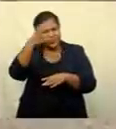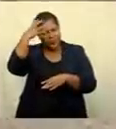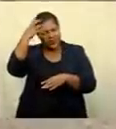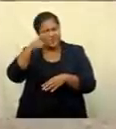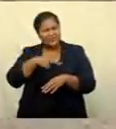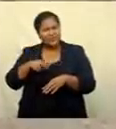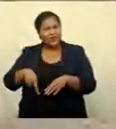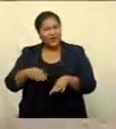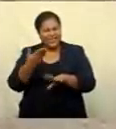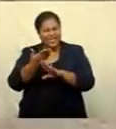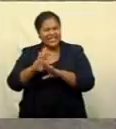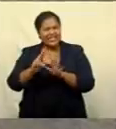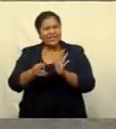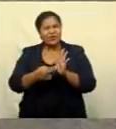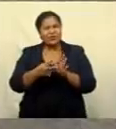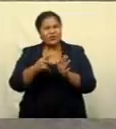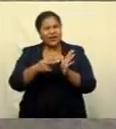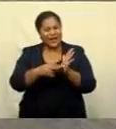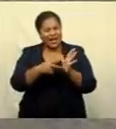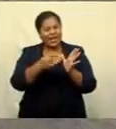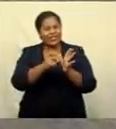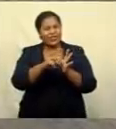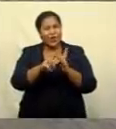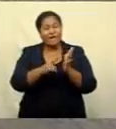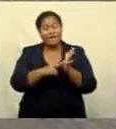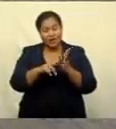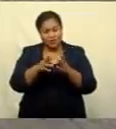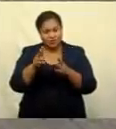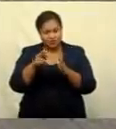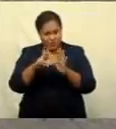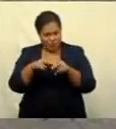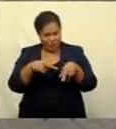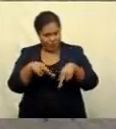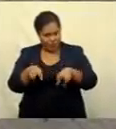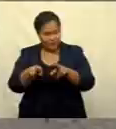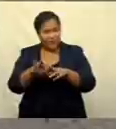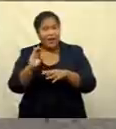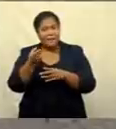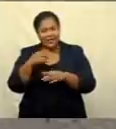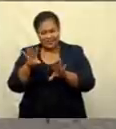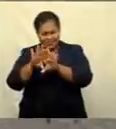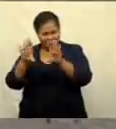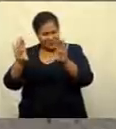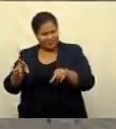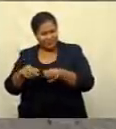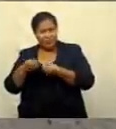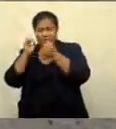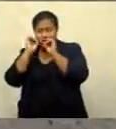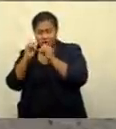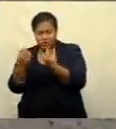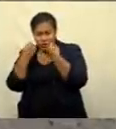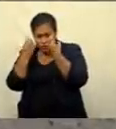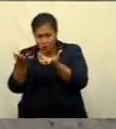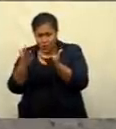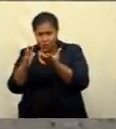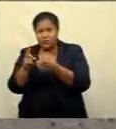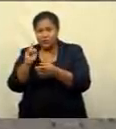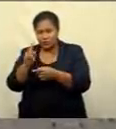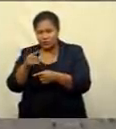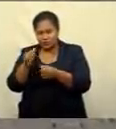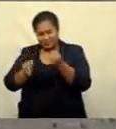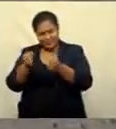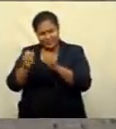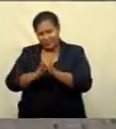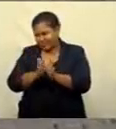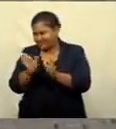new Nandovu Road. Road closure advisory signs will be posted in advance and traffic controllers will be available to direct motorists